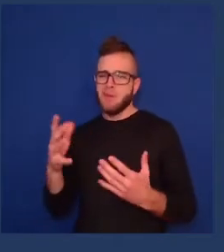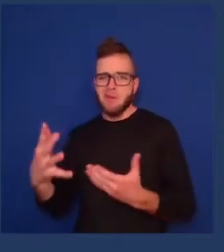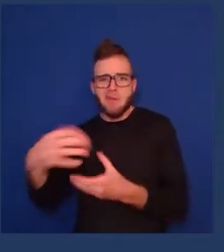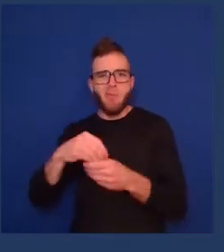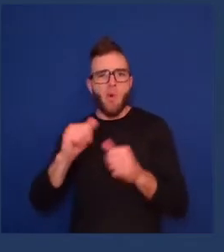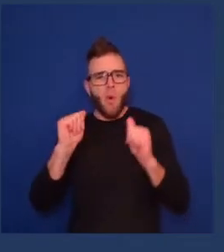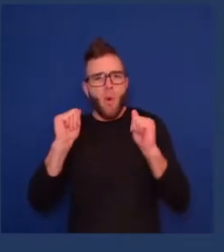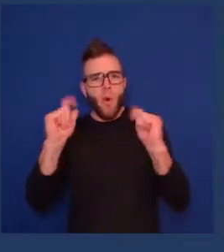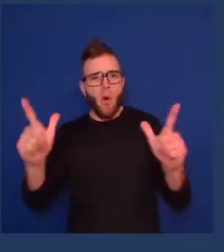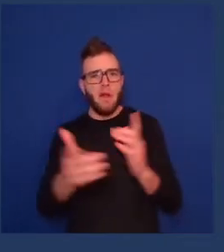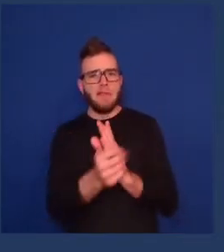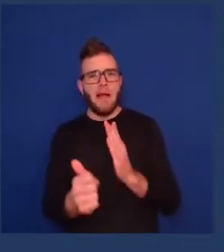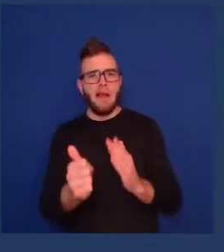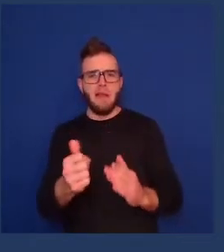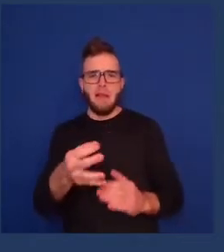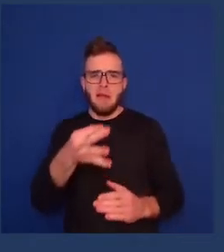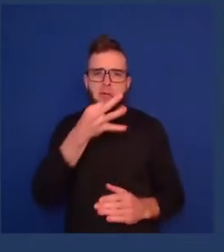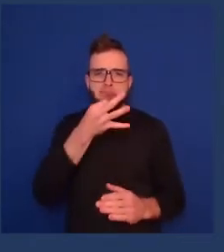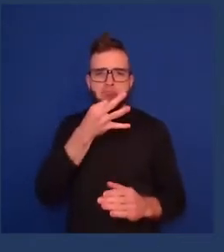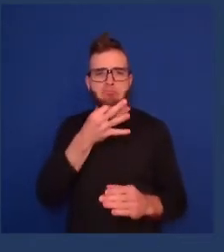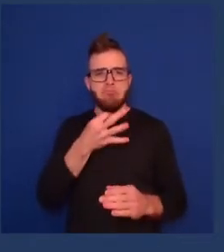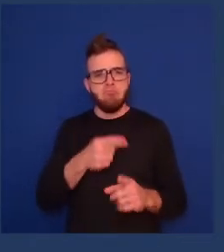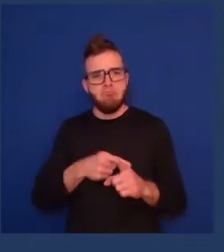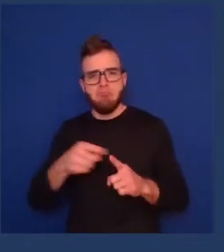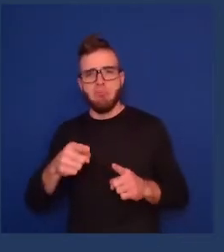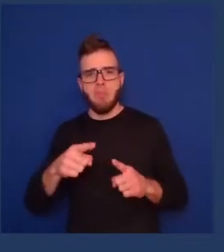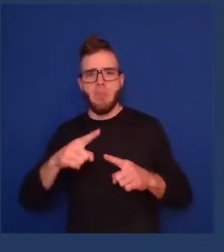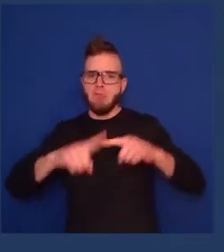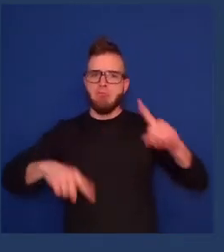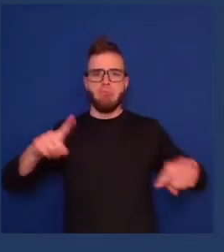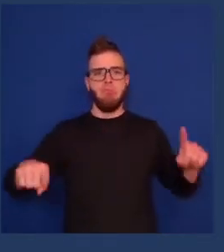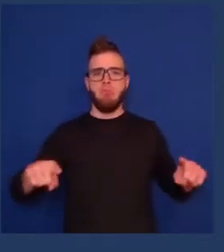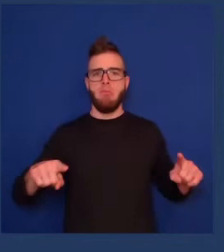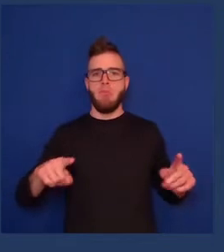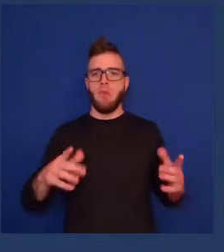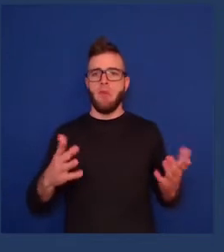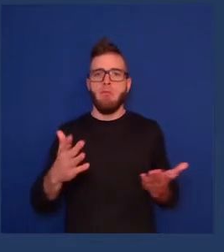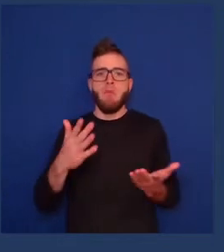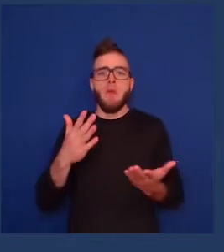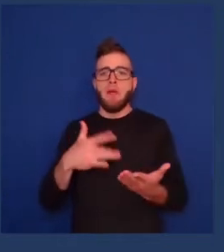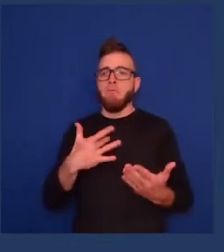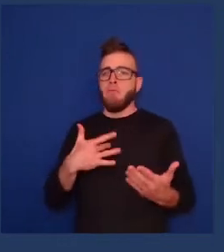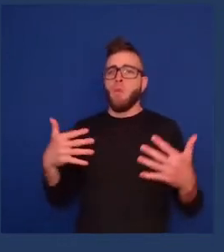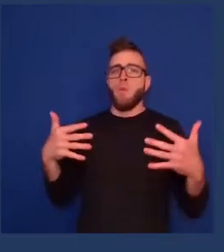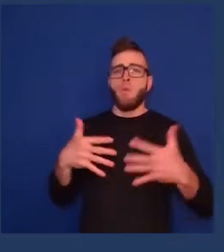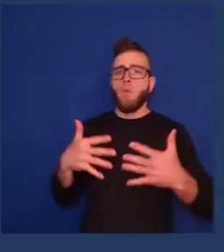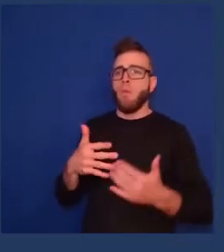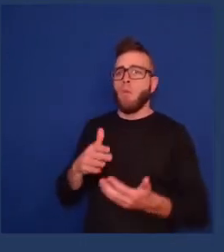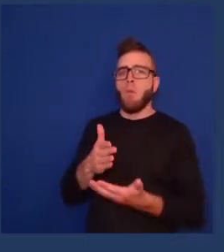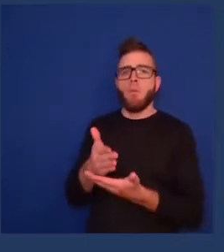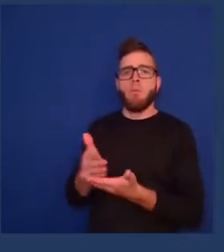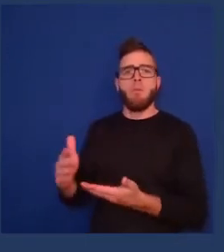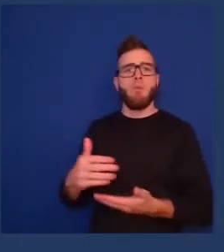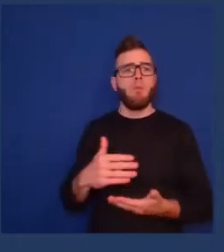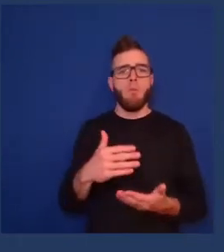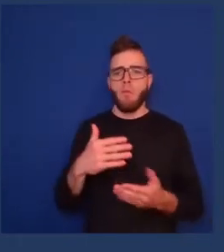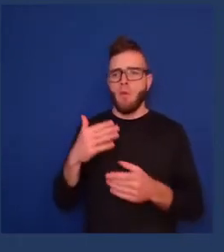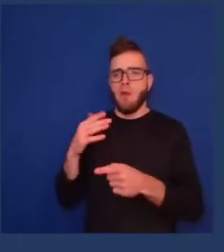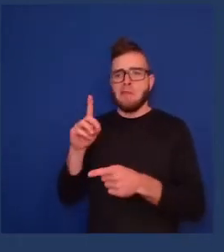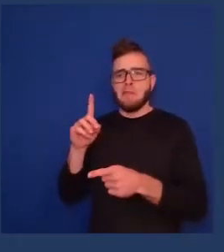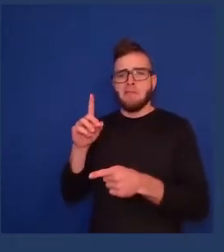the table. We can't afford to leave talent at the sidelines because of, issues